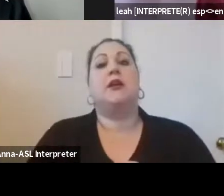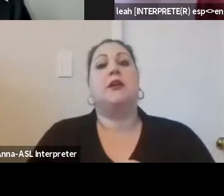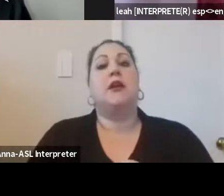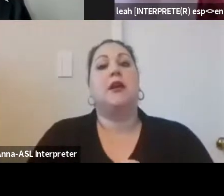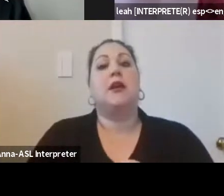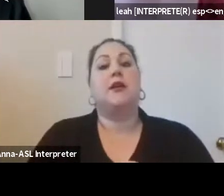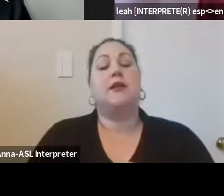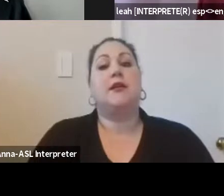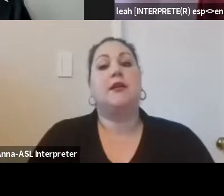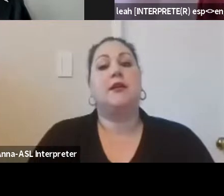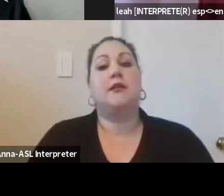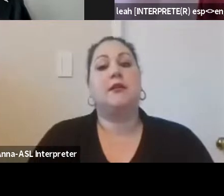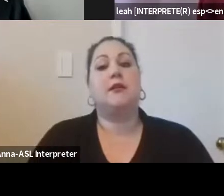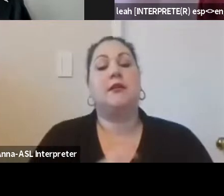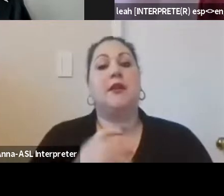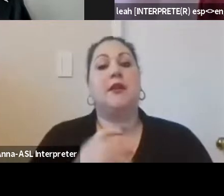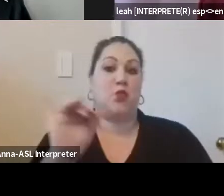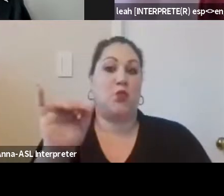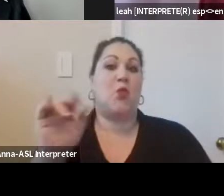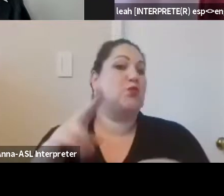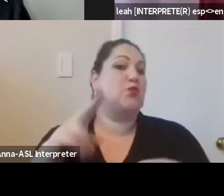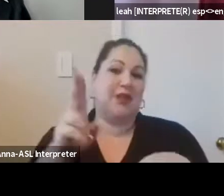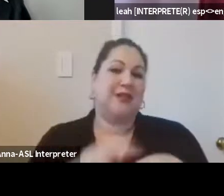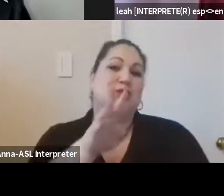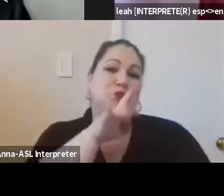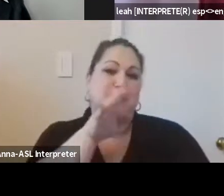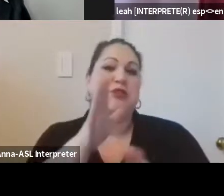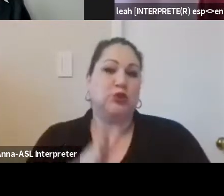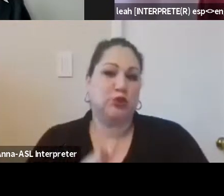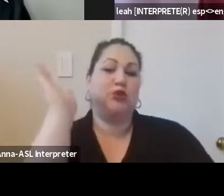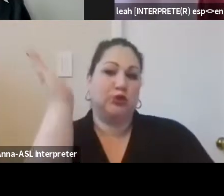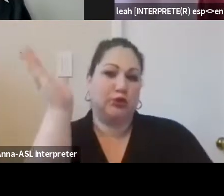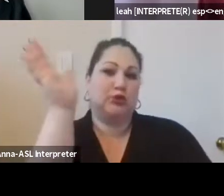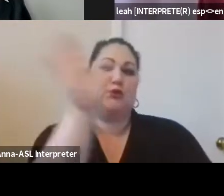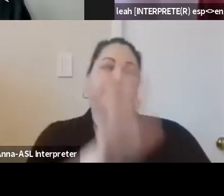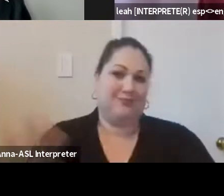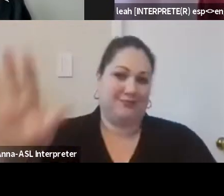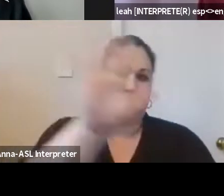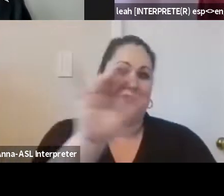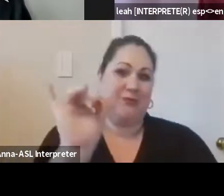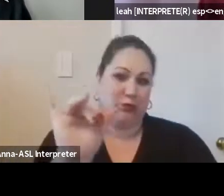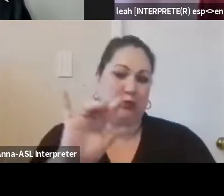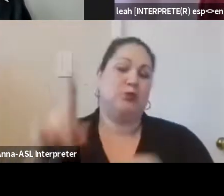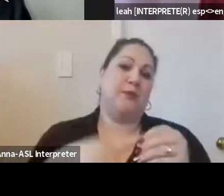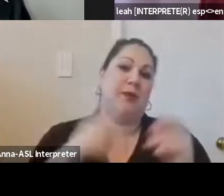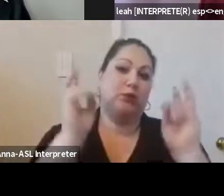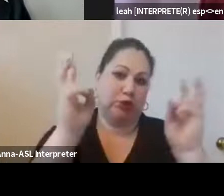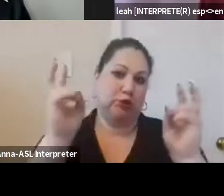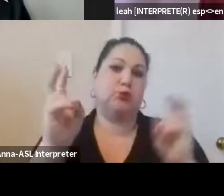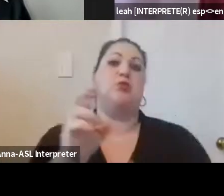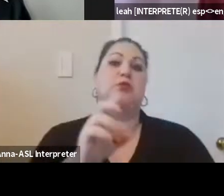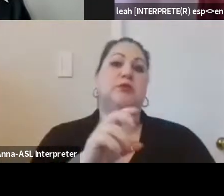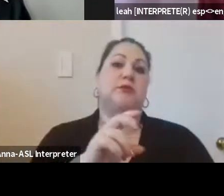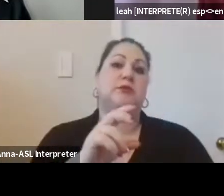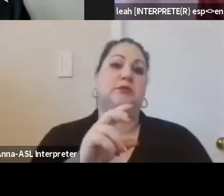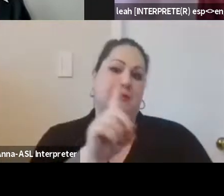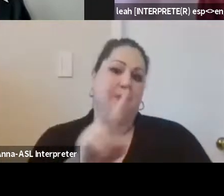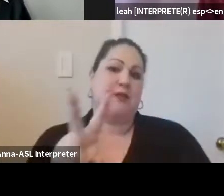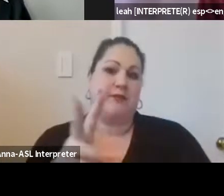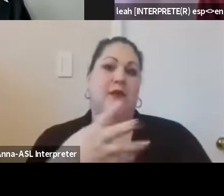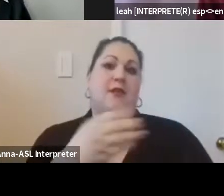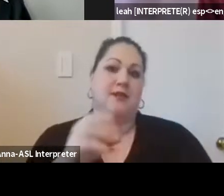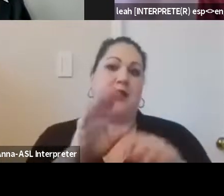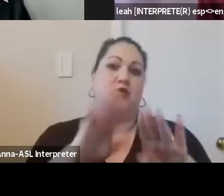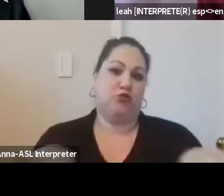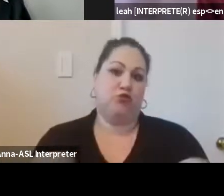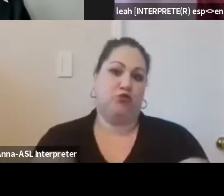a national speaker on the intersections of domestic violence and child welfare. Thank you. Jay, would you share with us